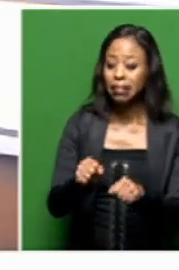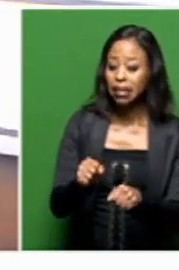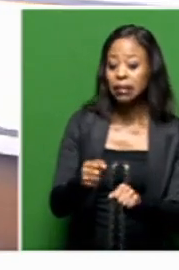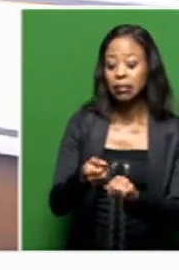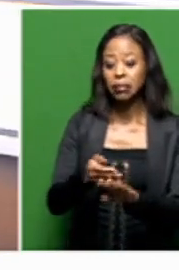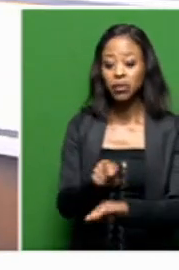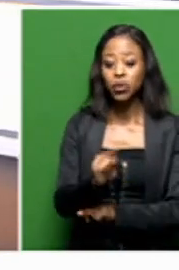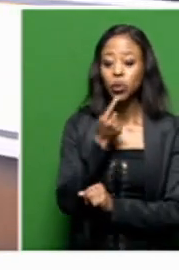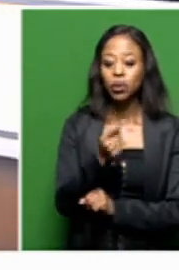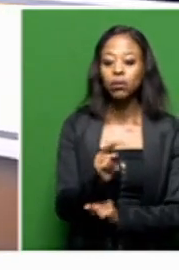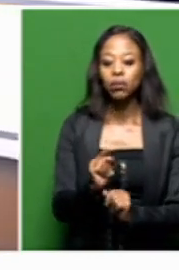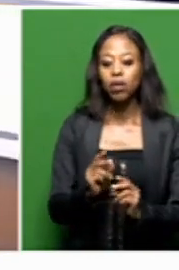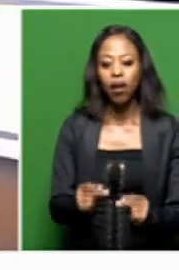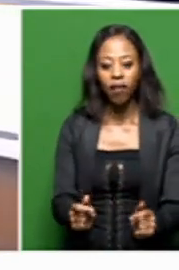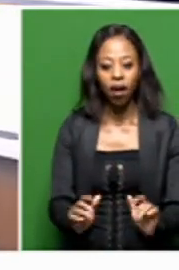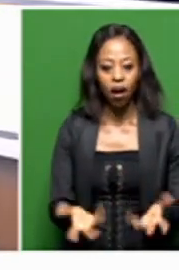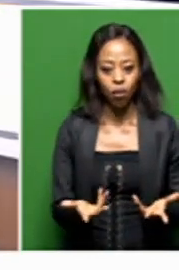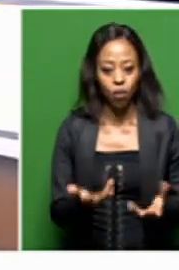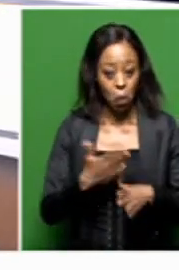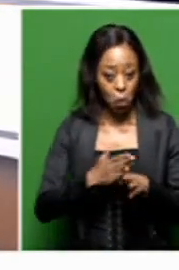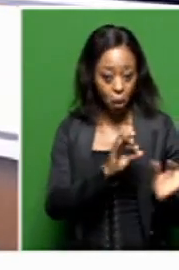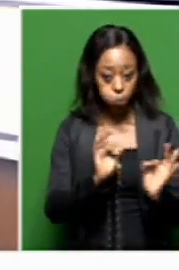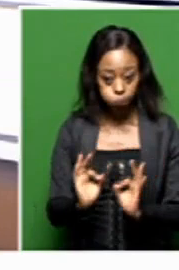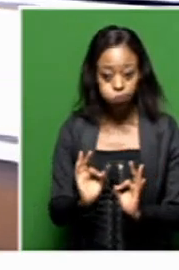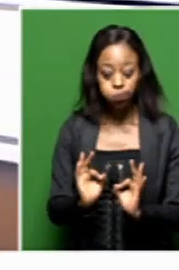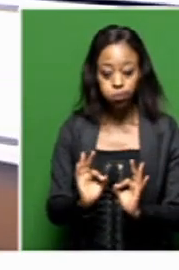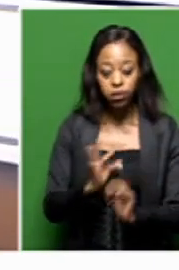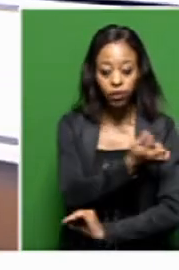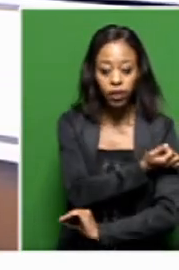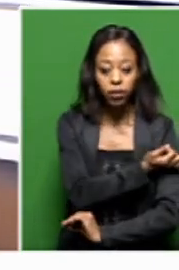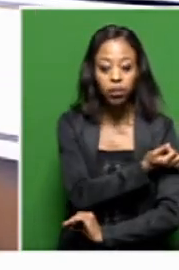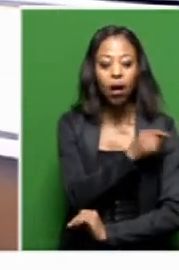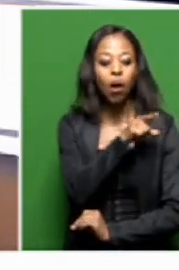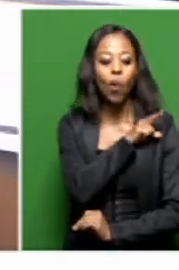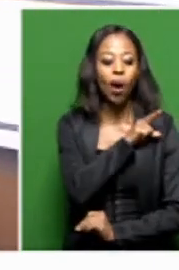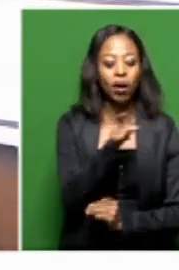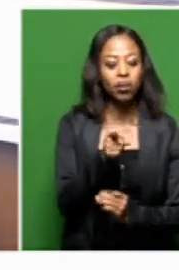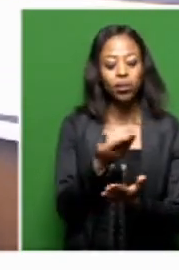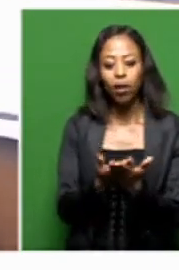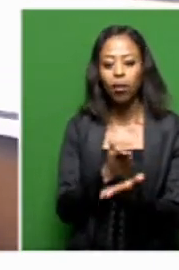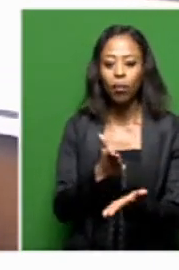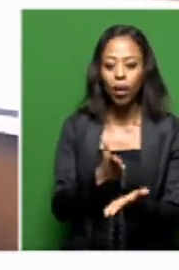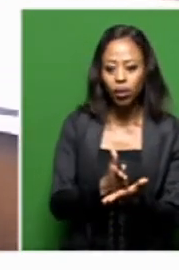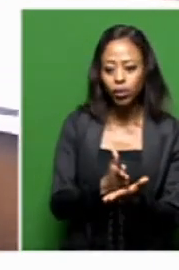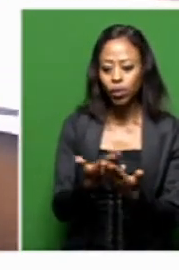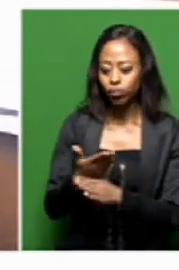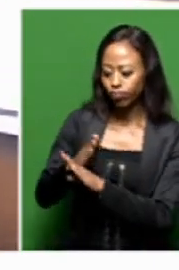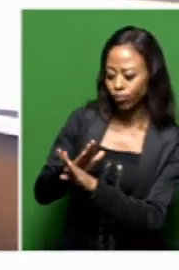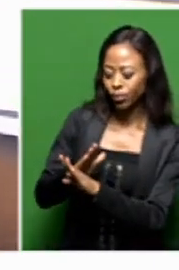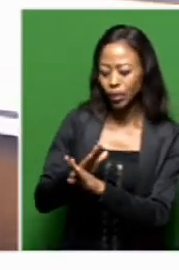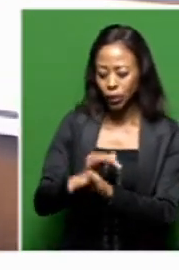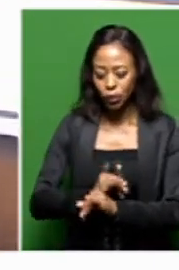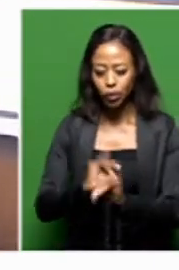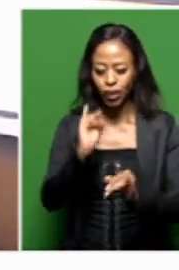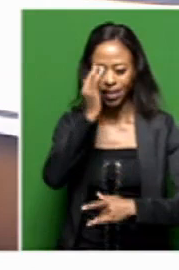again, the effectiveness, the efficacy of these vaccines in actually averting serious illness